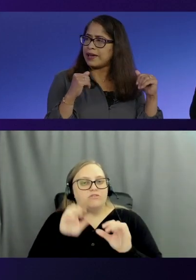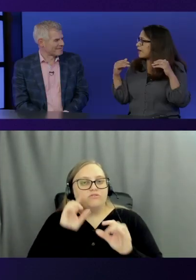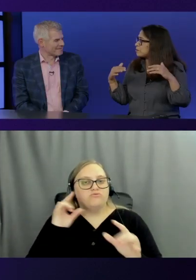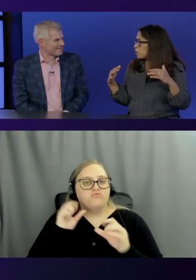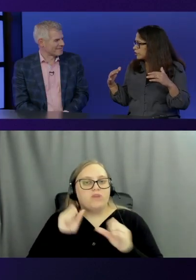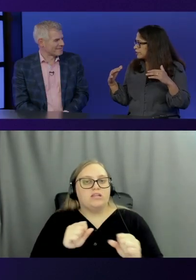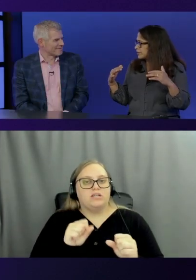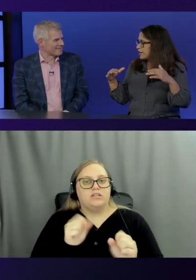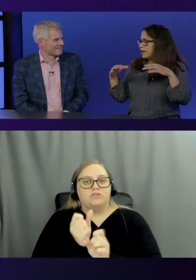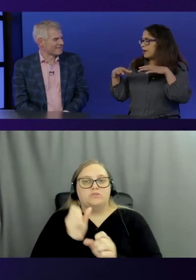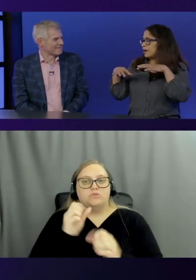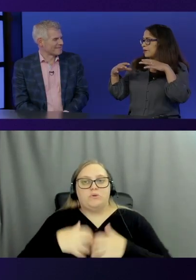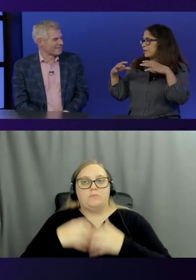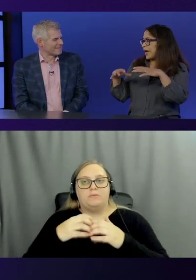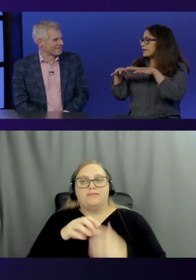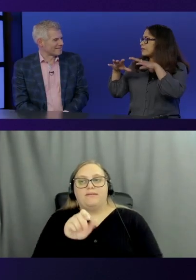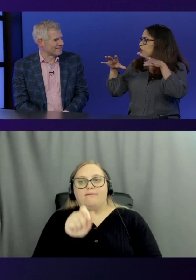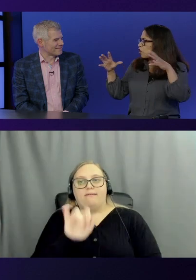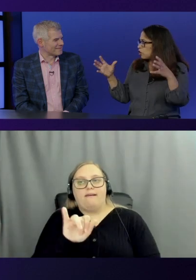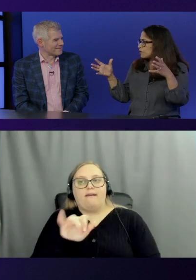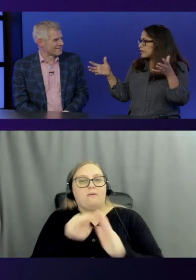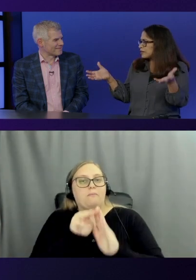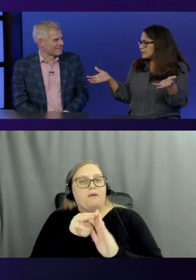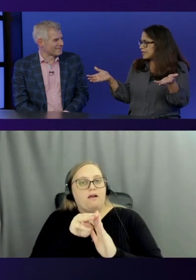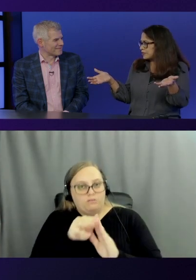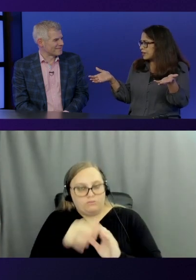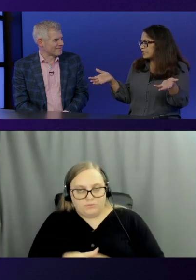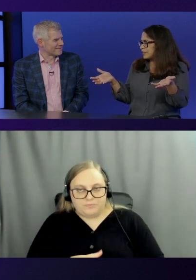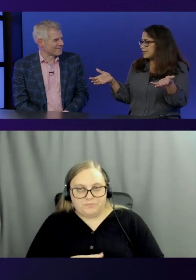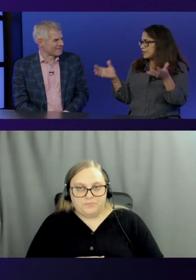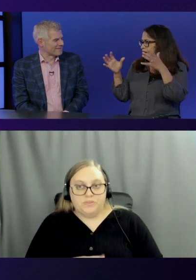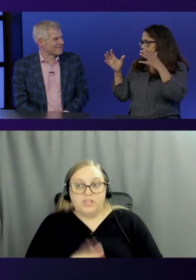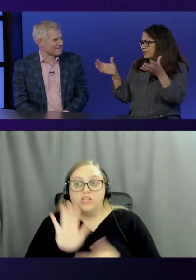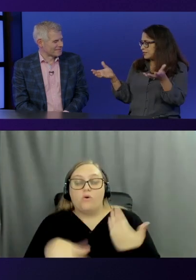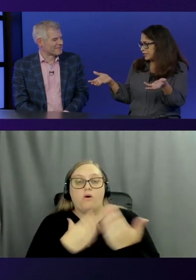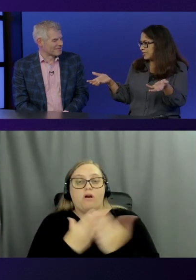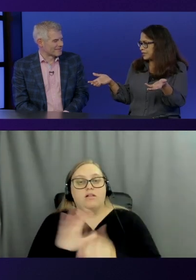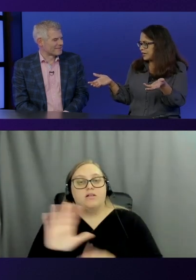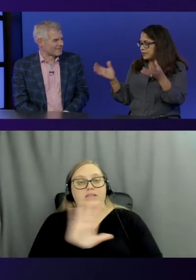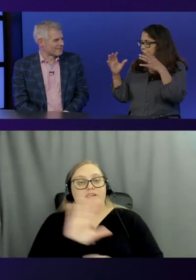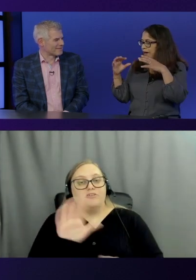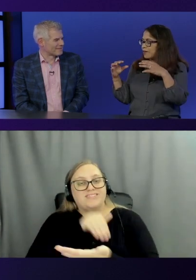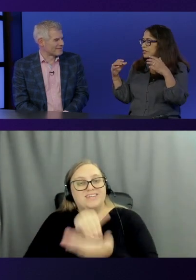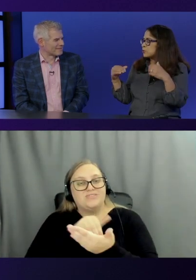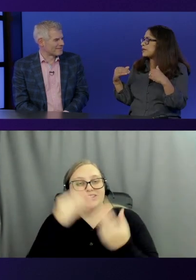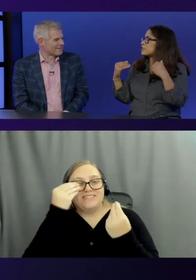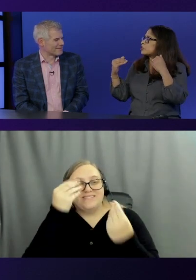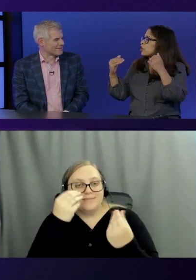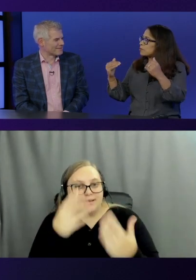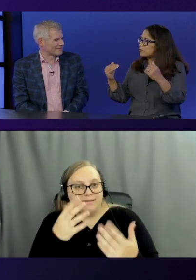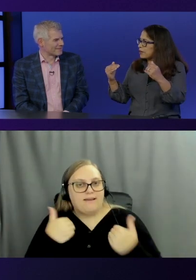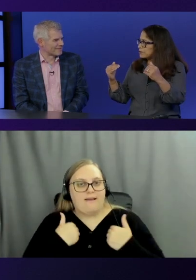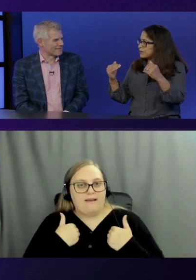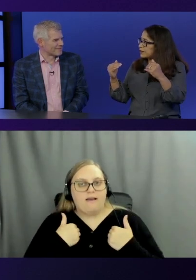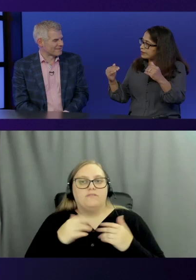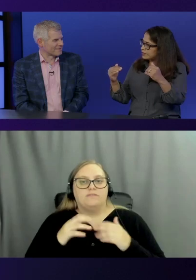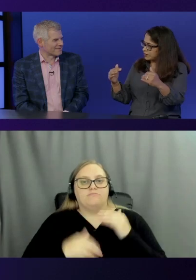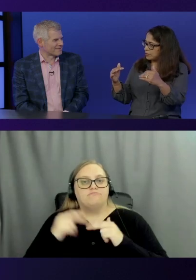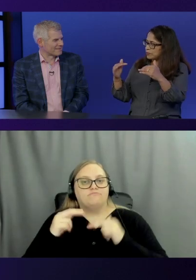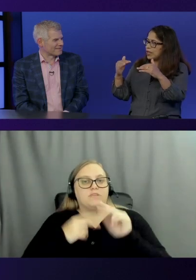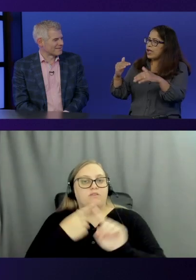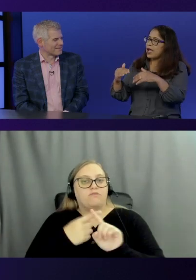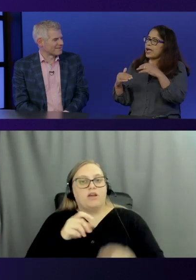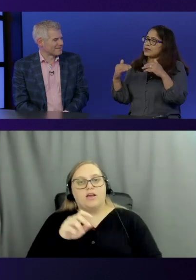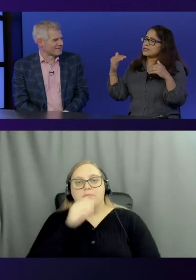and AI models. And all of the centralized data that they have is built on top of Amazon